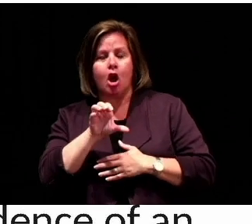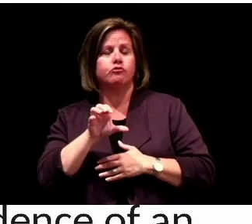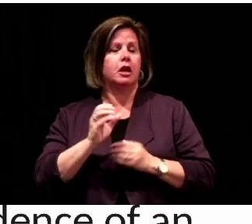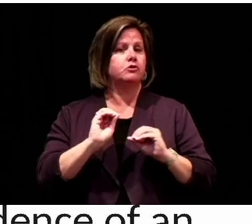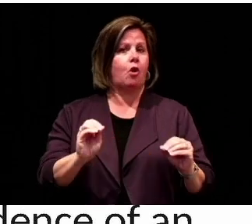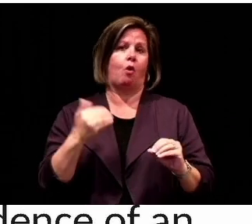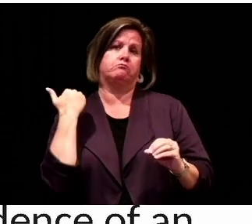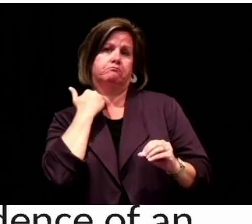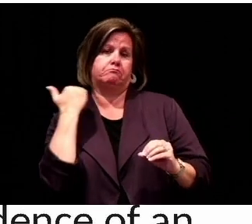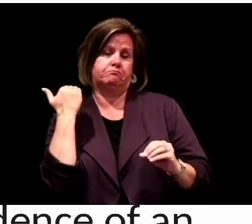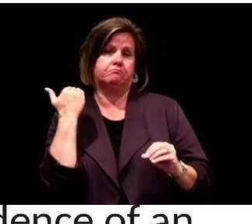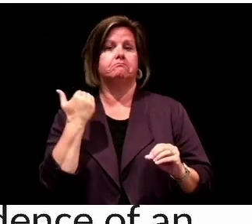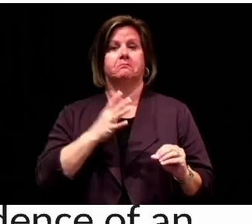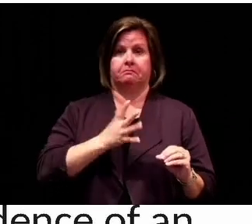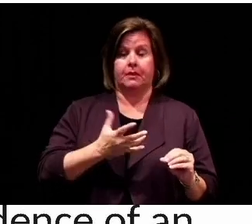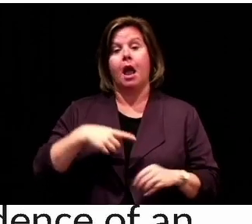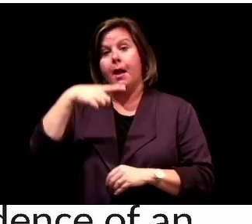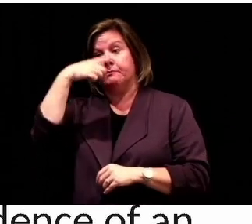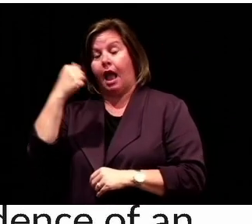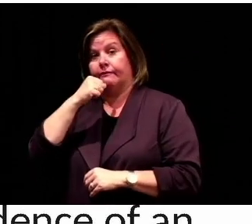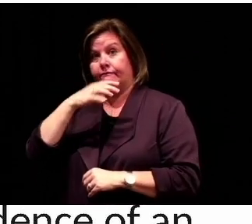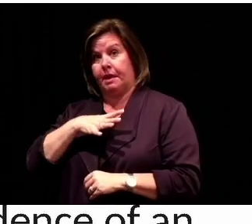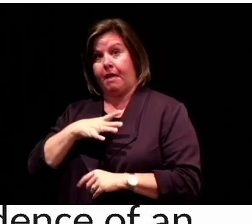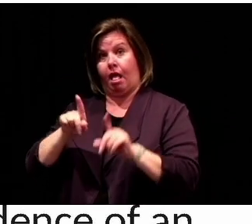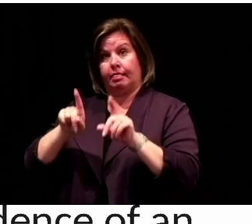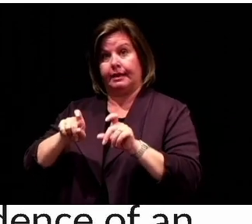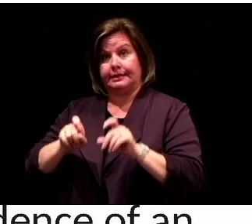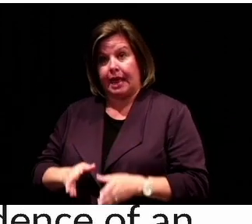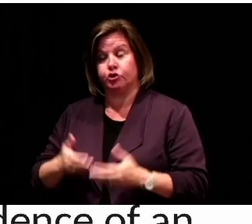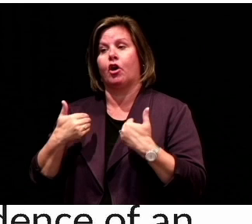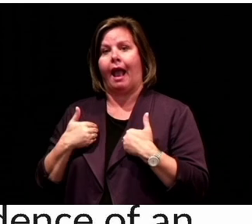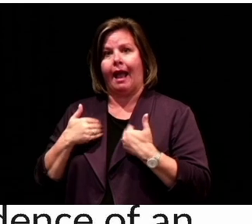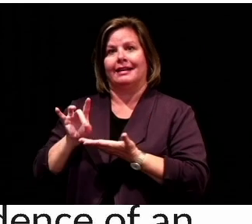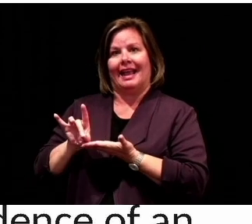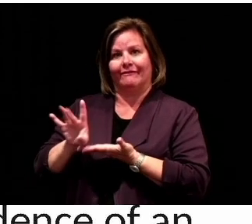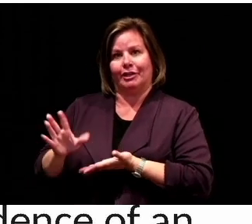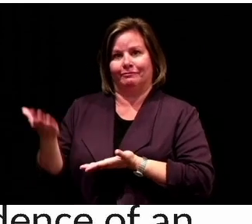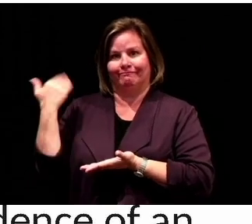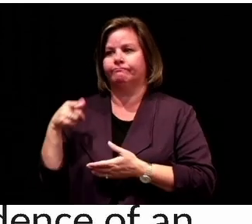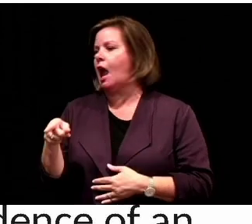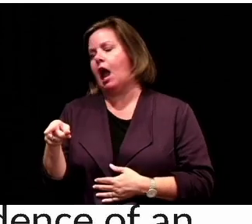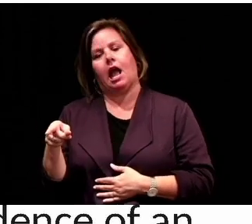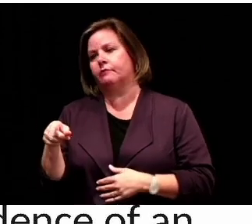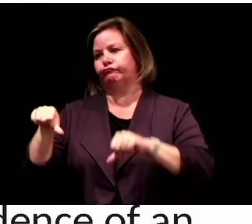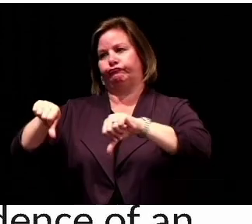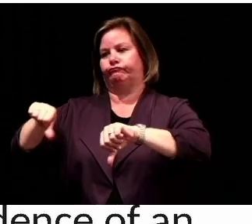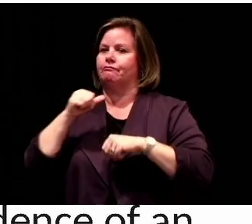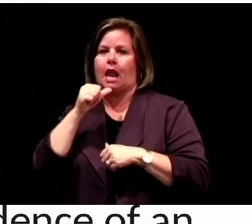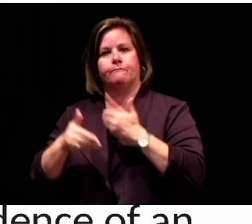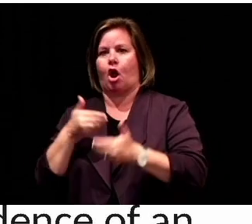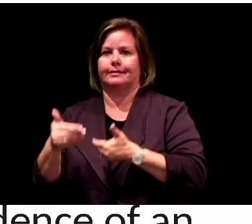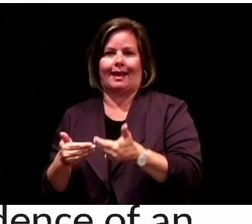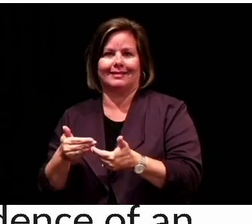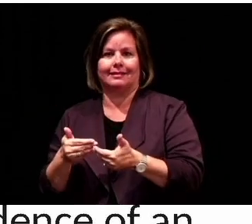her for a unit. After the tester then shared that the eviction filing was due to confusion about rental assistance and no judgment was ever entered, the